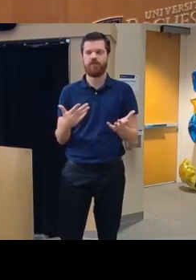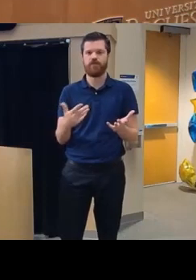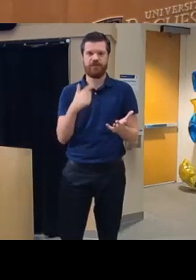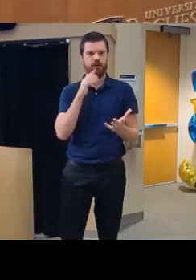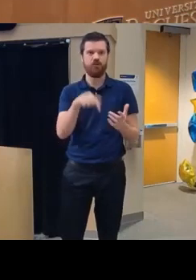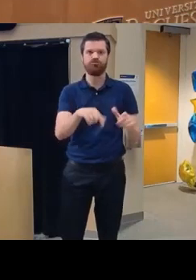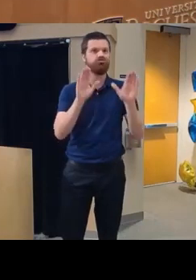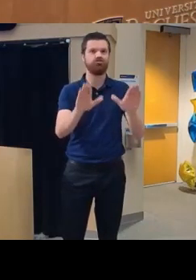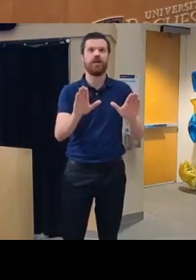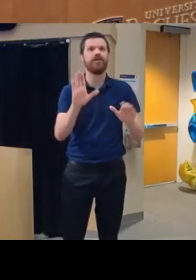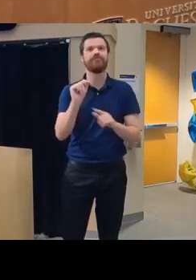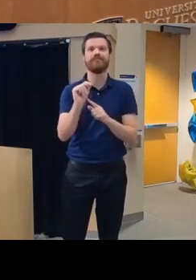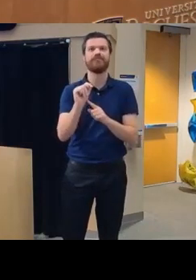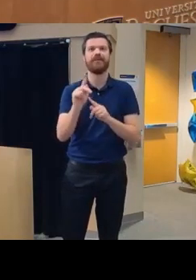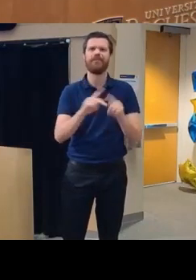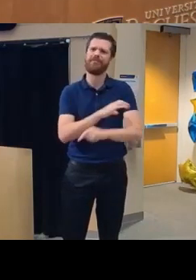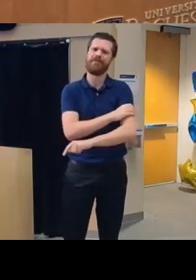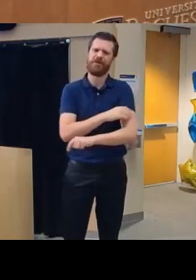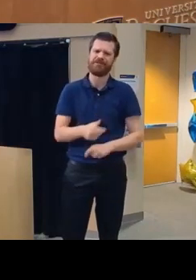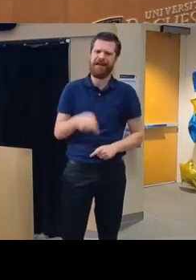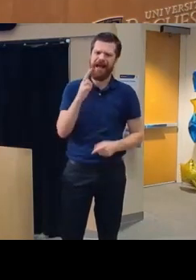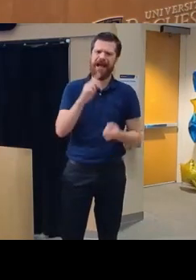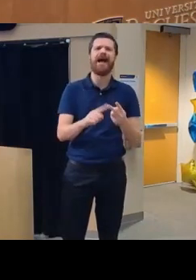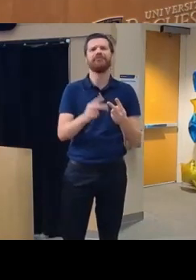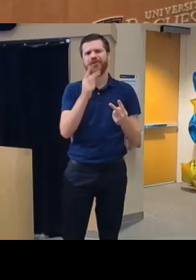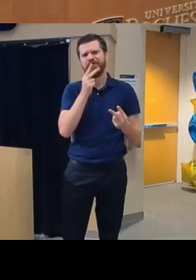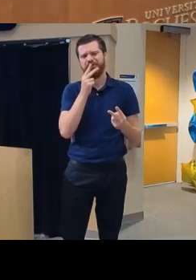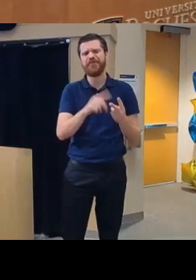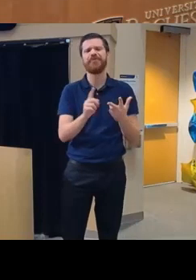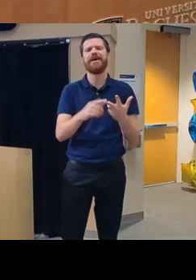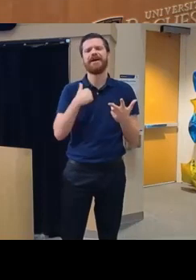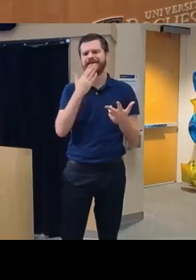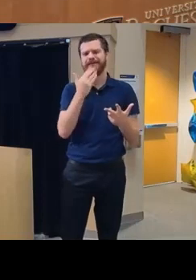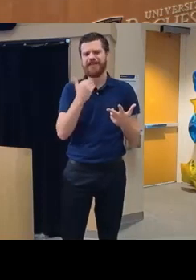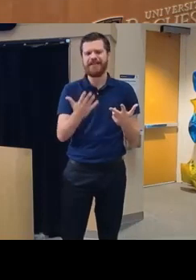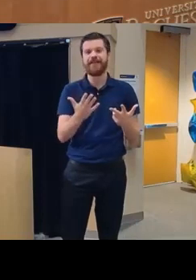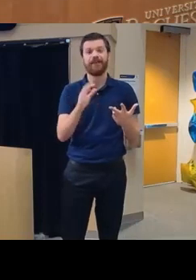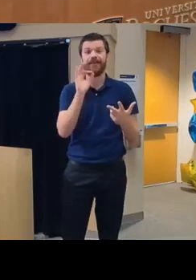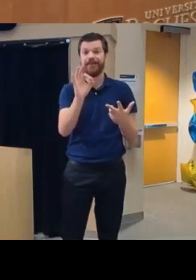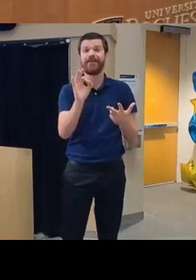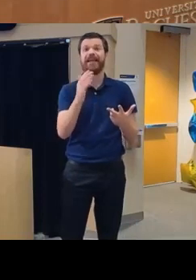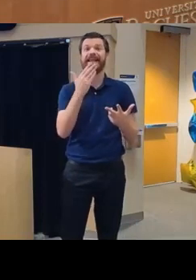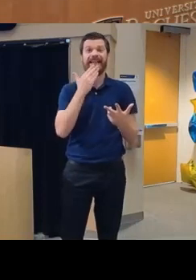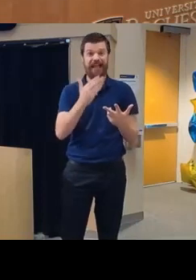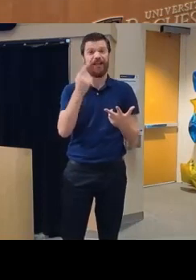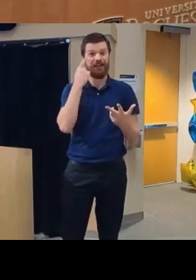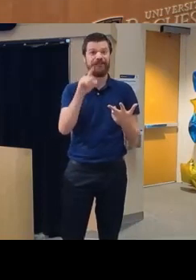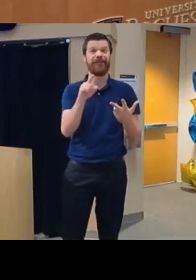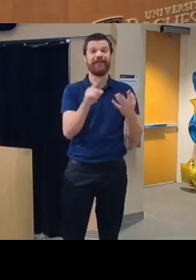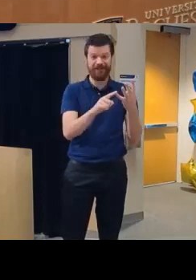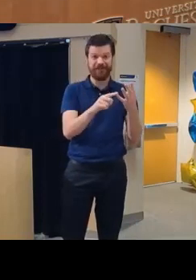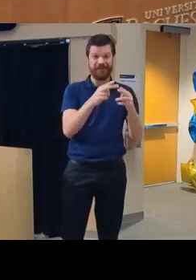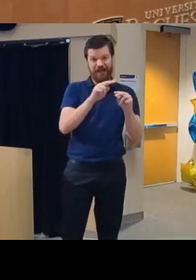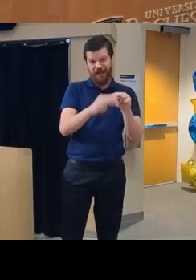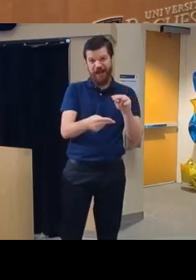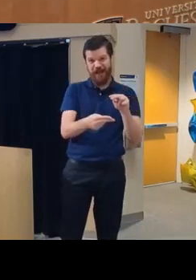this is great, but like people are having high blood pressure and they're smoking and they have diabetes. So like, thank you for this weight management program. And